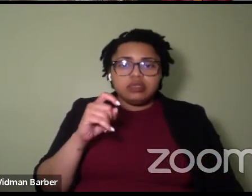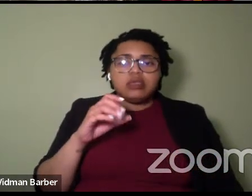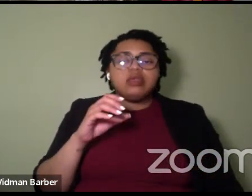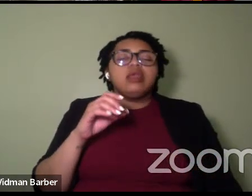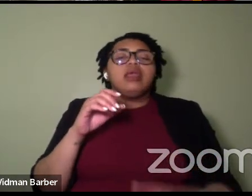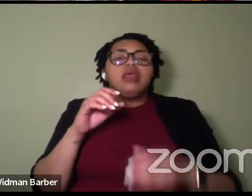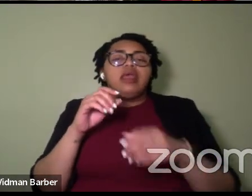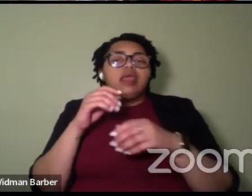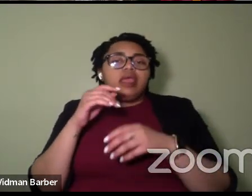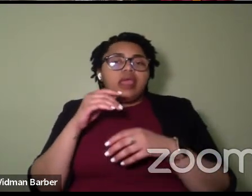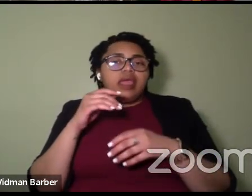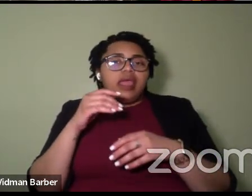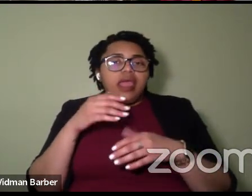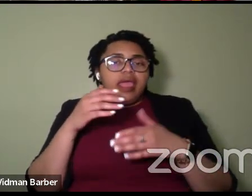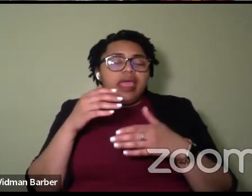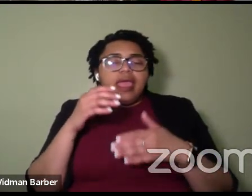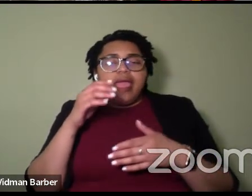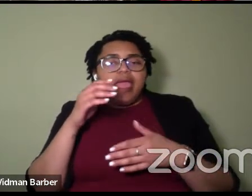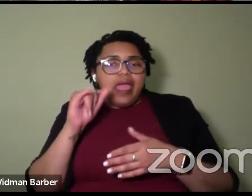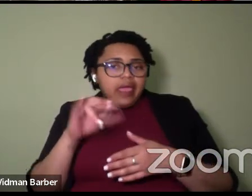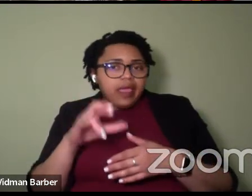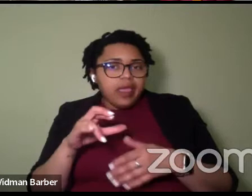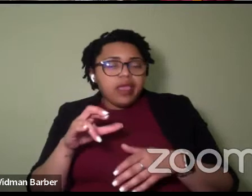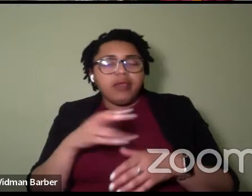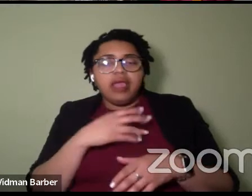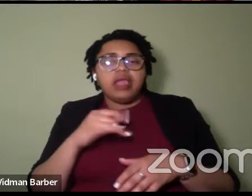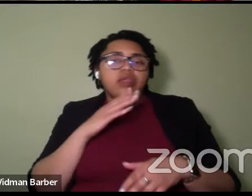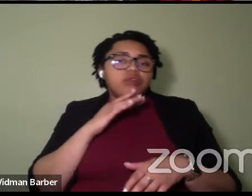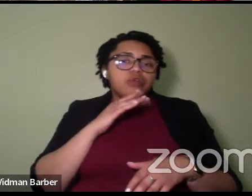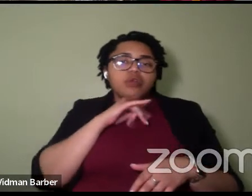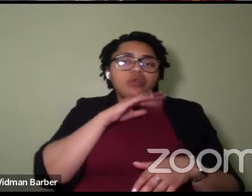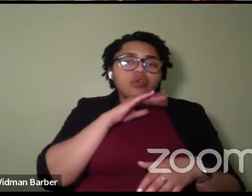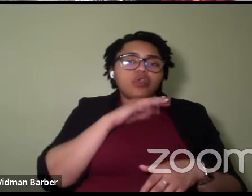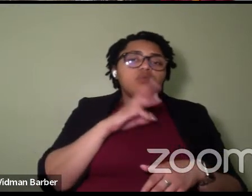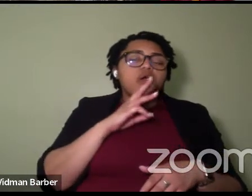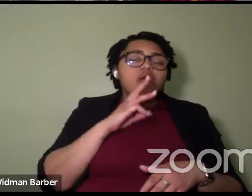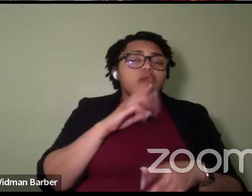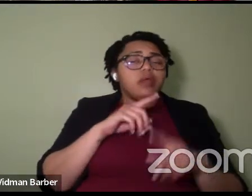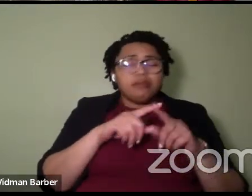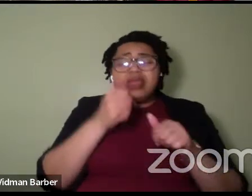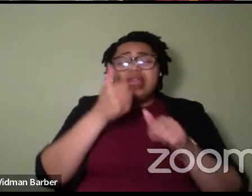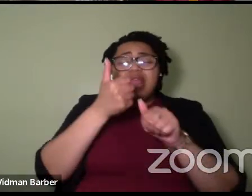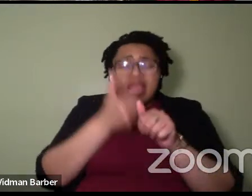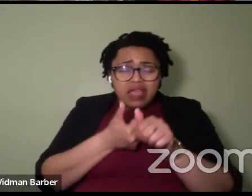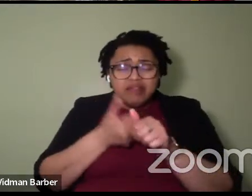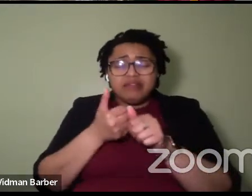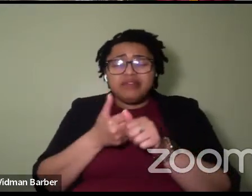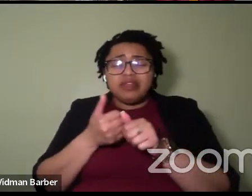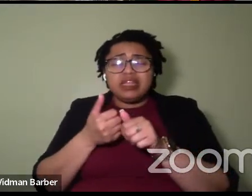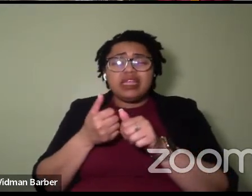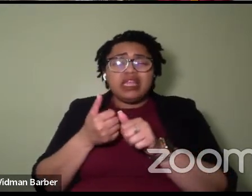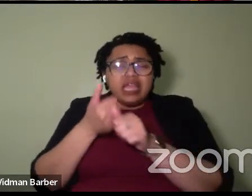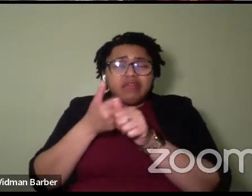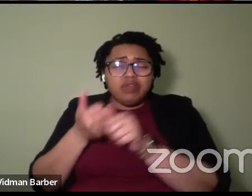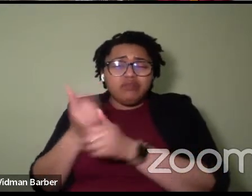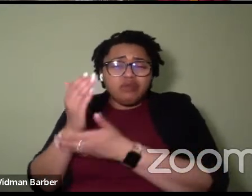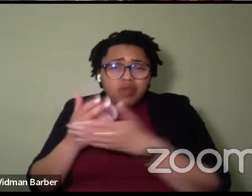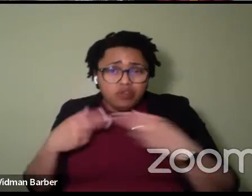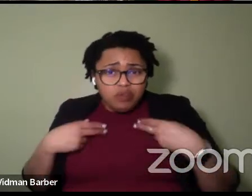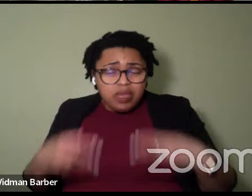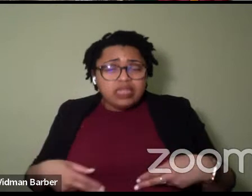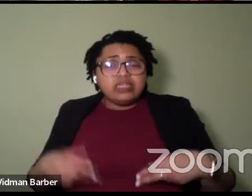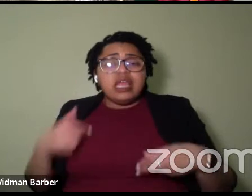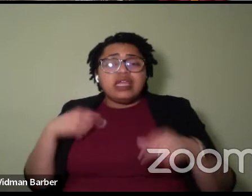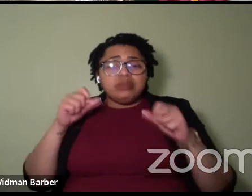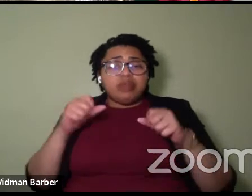community ensuring that every expression of humanity has a possibility to thrive because we are collectively focused on cleaning the air